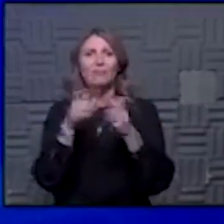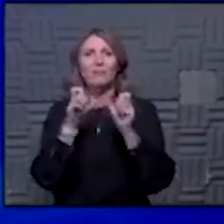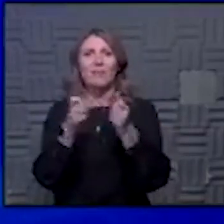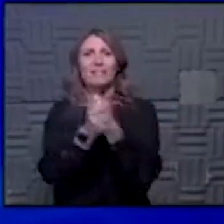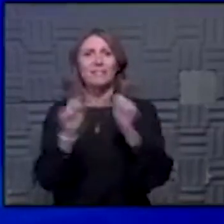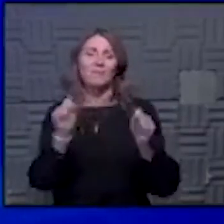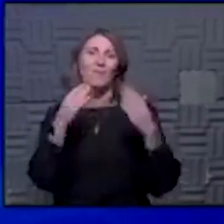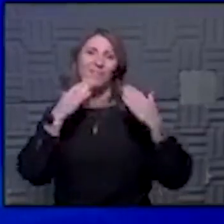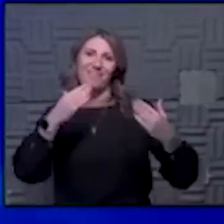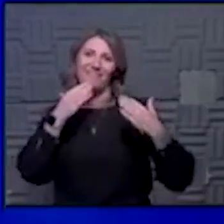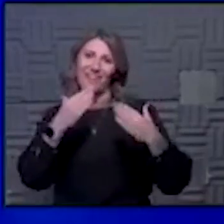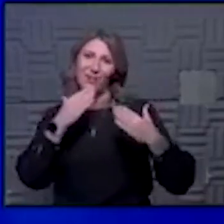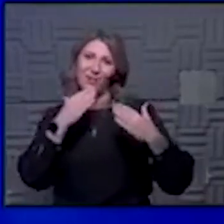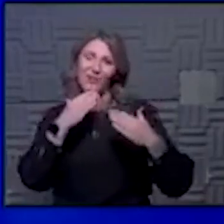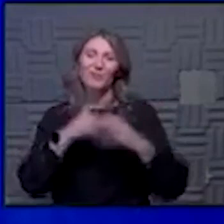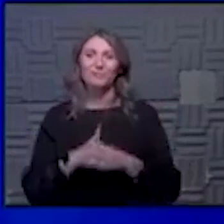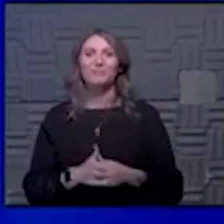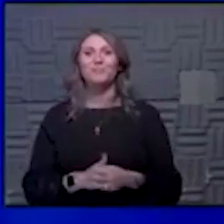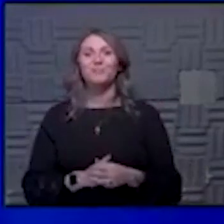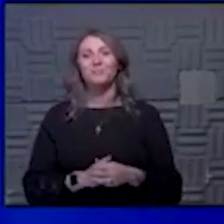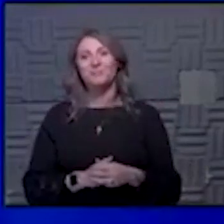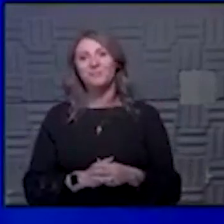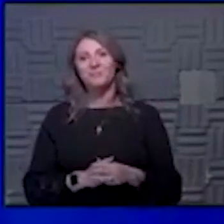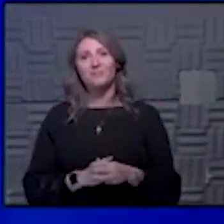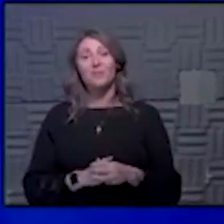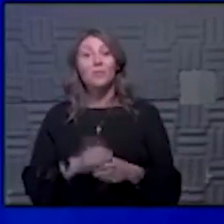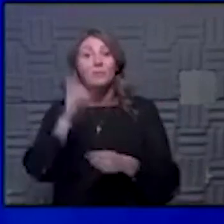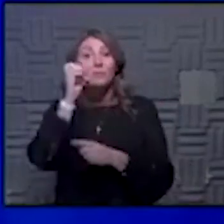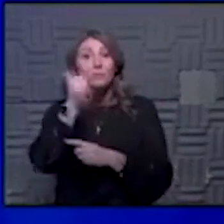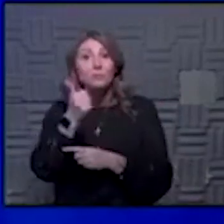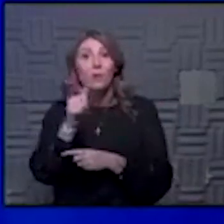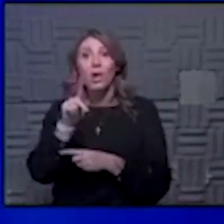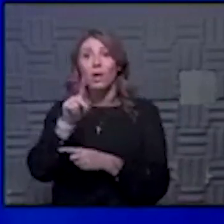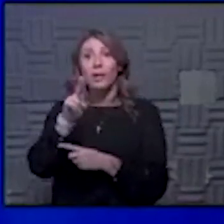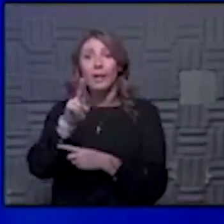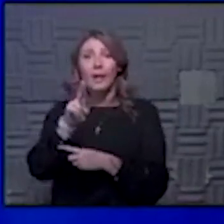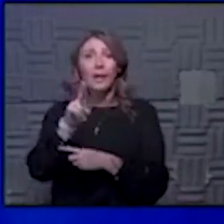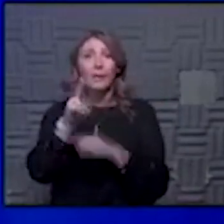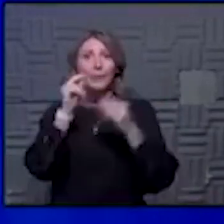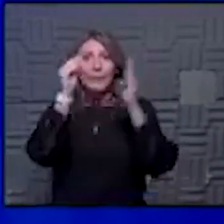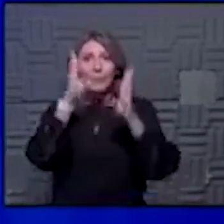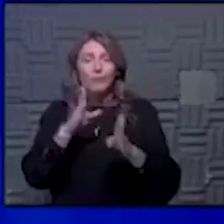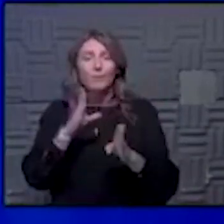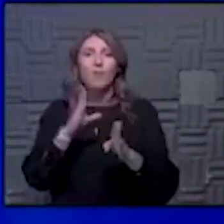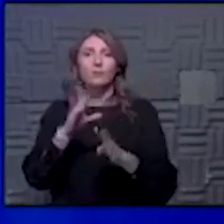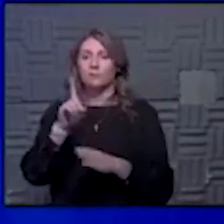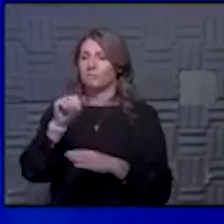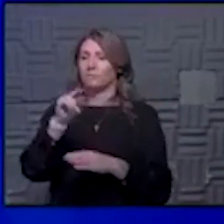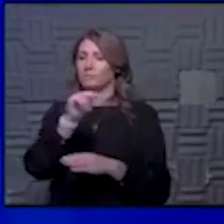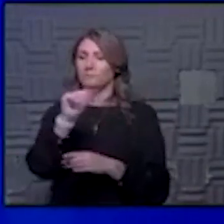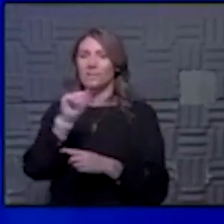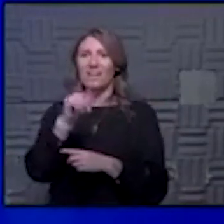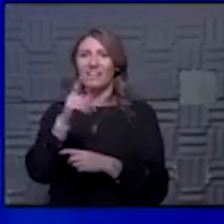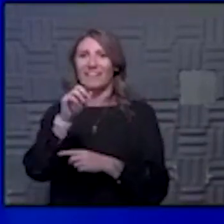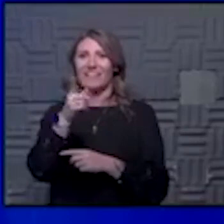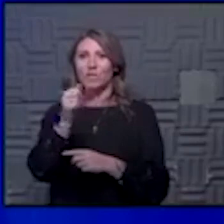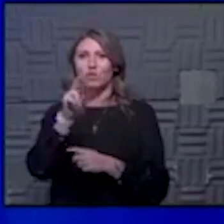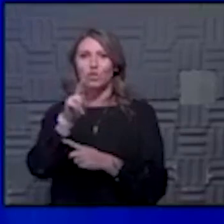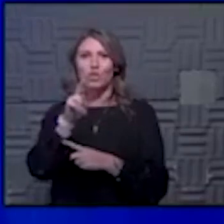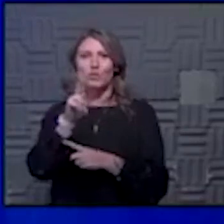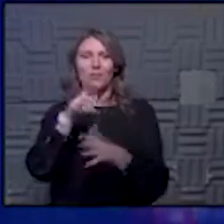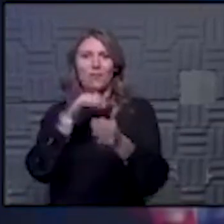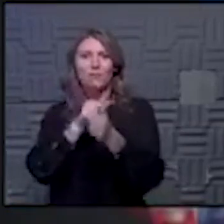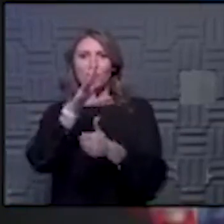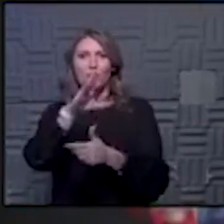thank you guys for being on today. We appreciate that. Hey, tomorrow, KU professor Donna Ginther joins us to update her research on